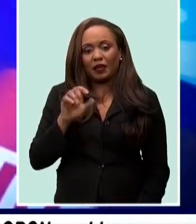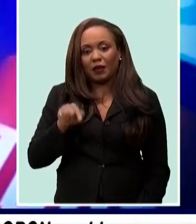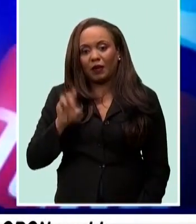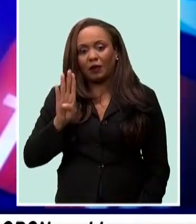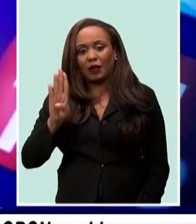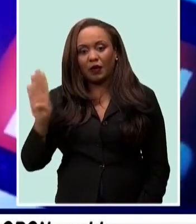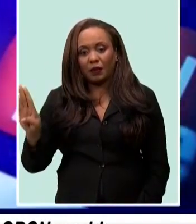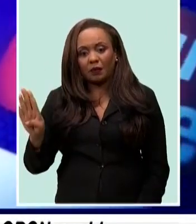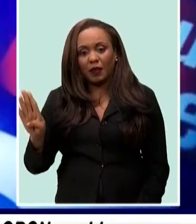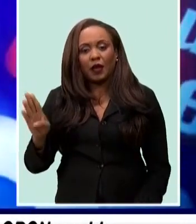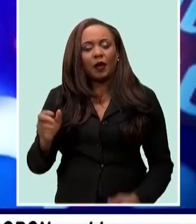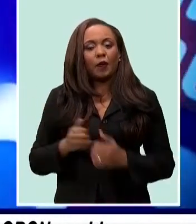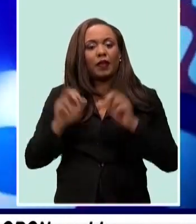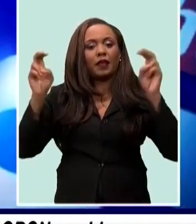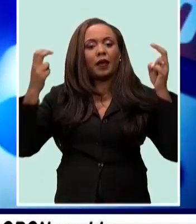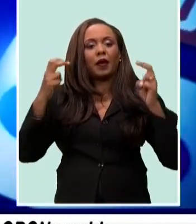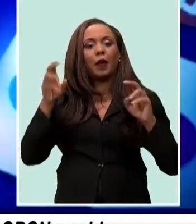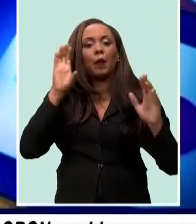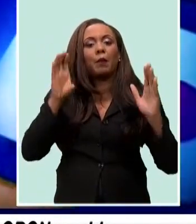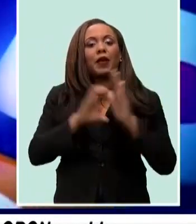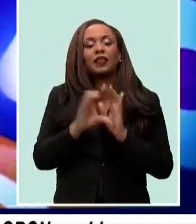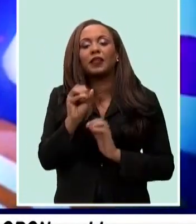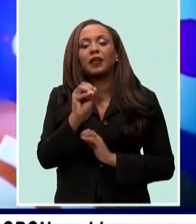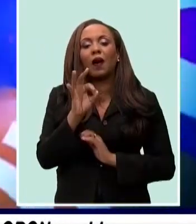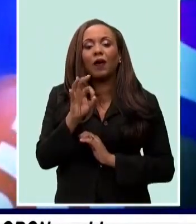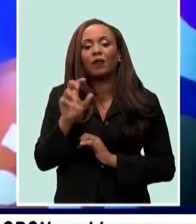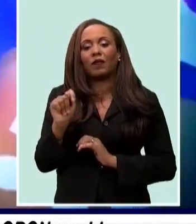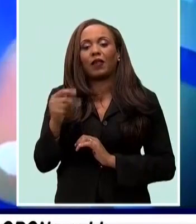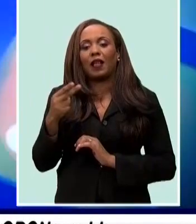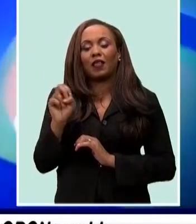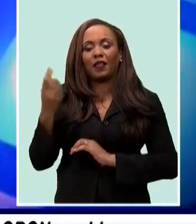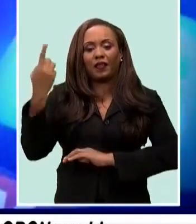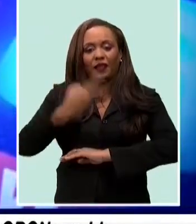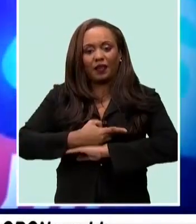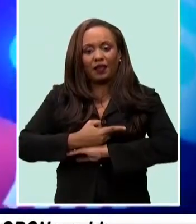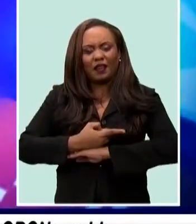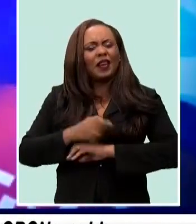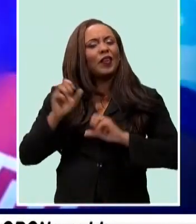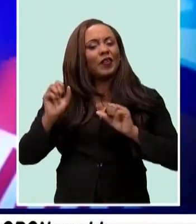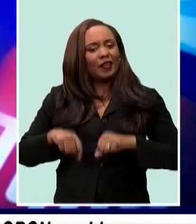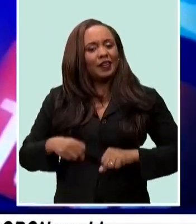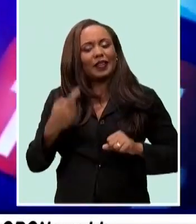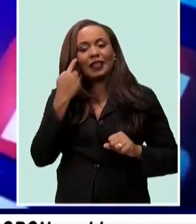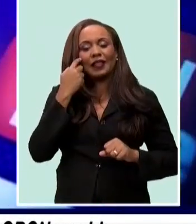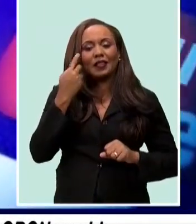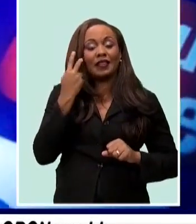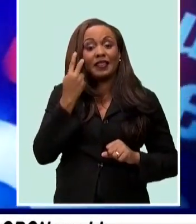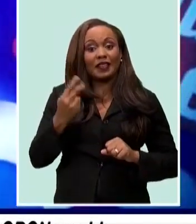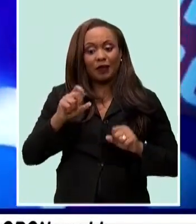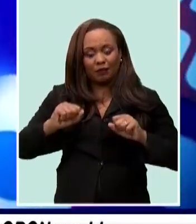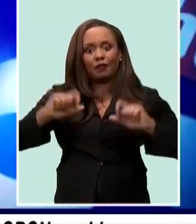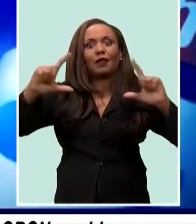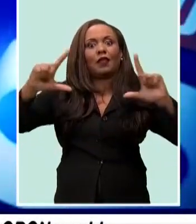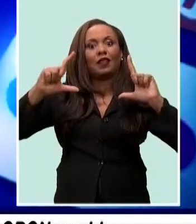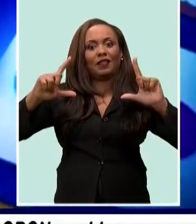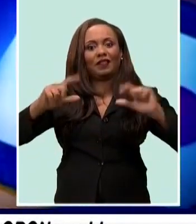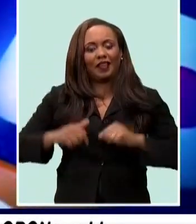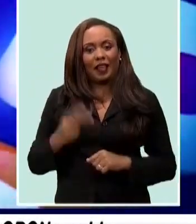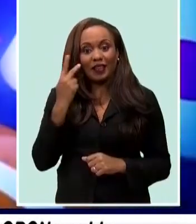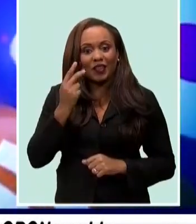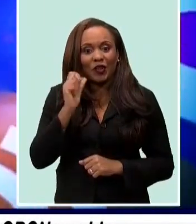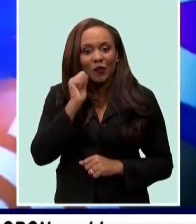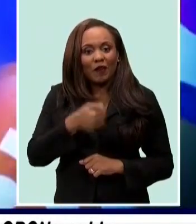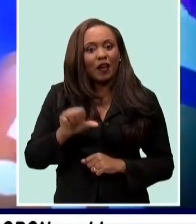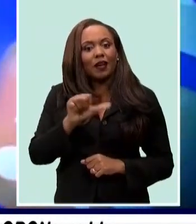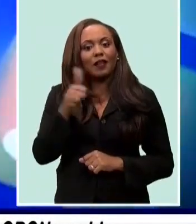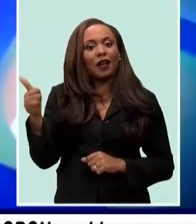nca@cbc.bb with pick of the day as the title of your email for a chance to be featured on our social media. So I'll see you tomorrow